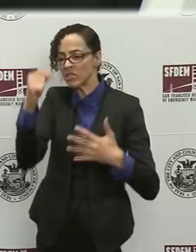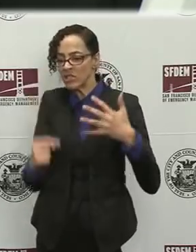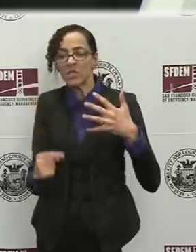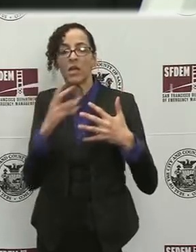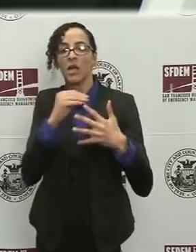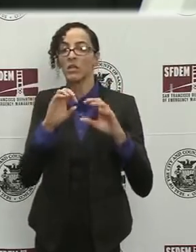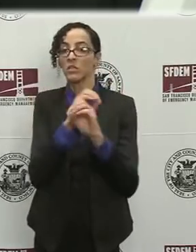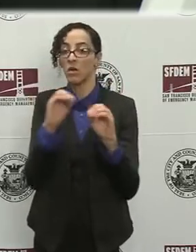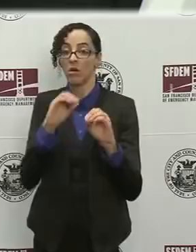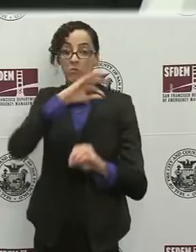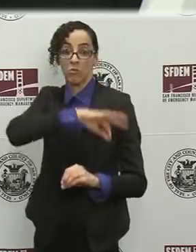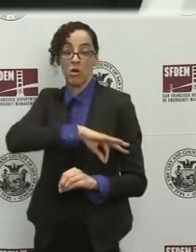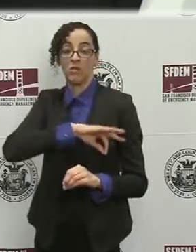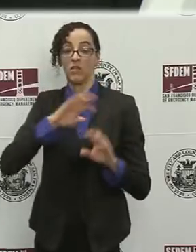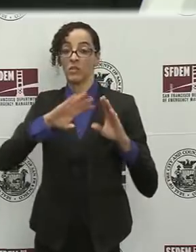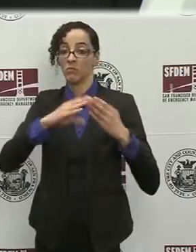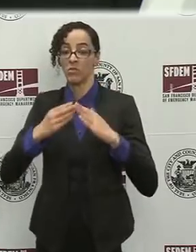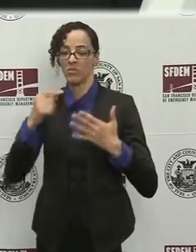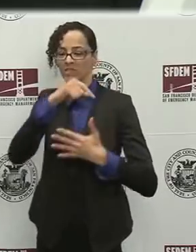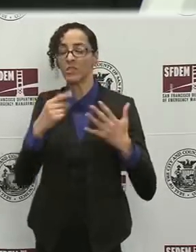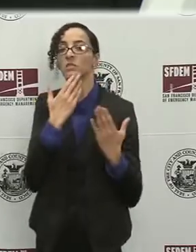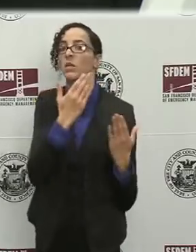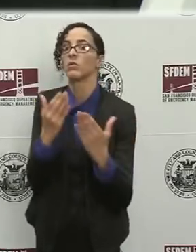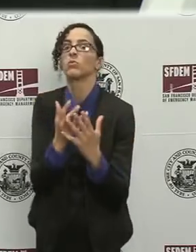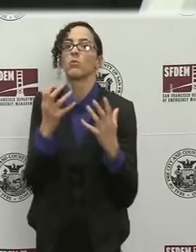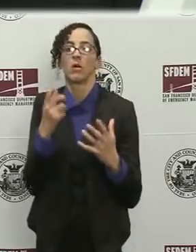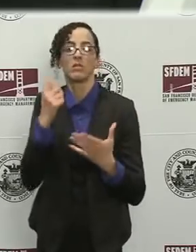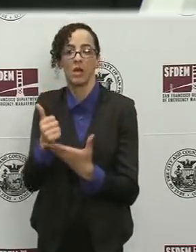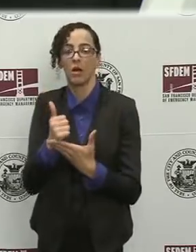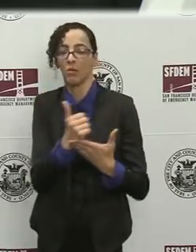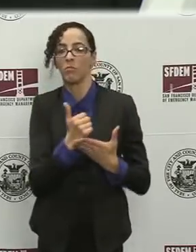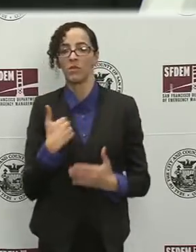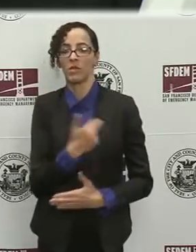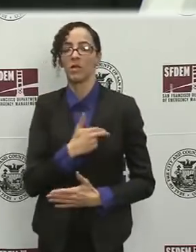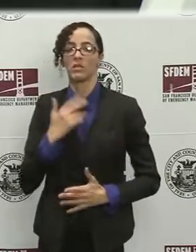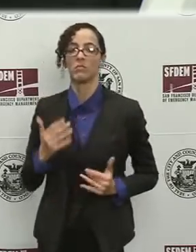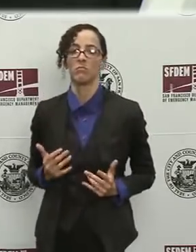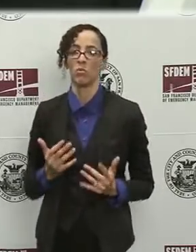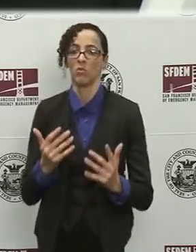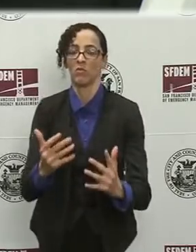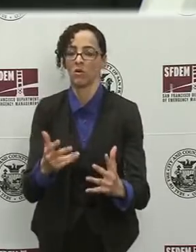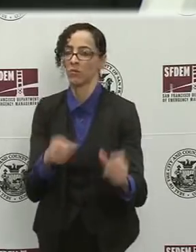community for helping us move forward as rapidly as possible. Thank you.